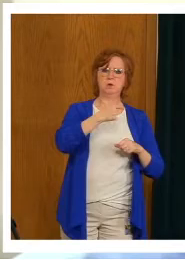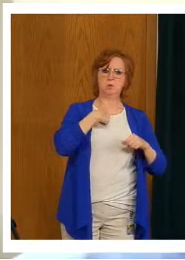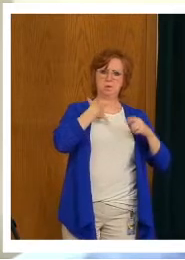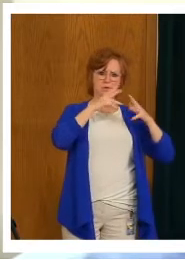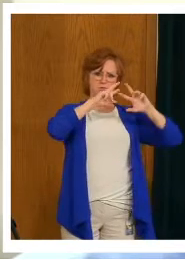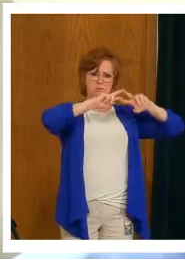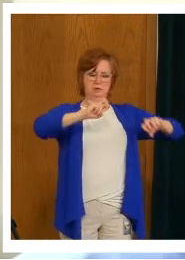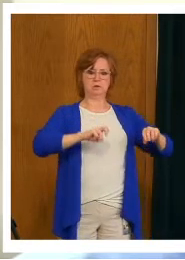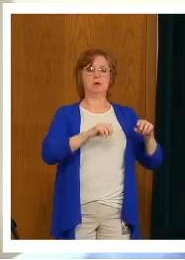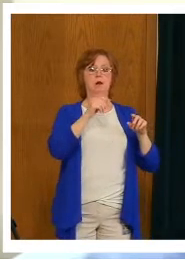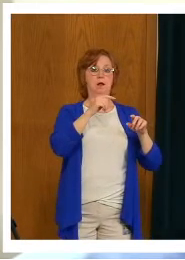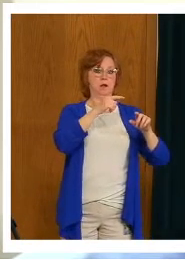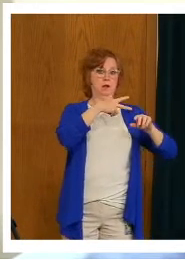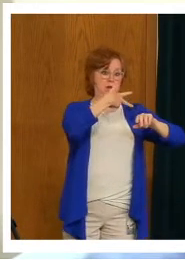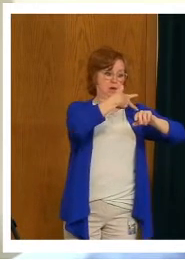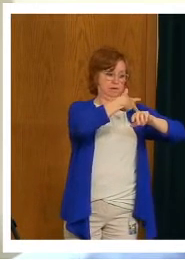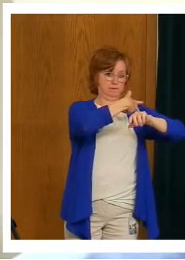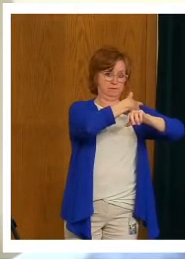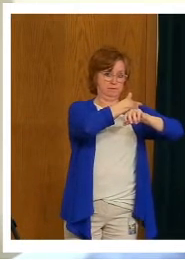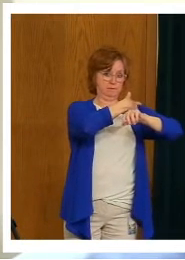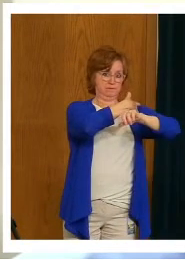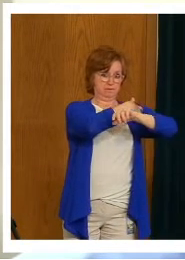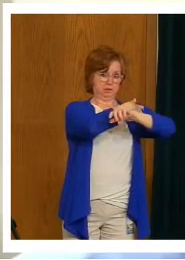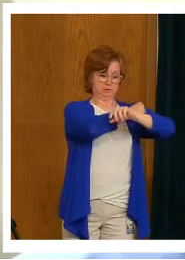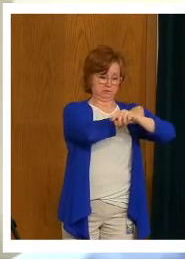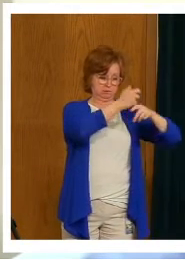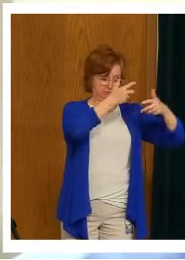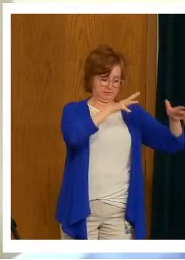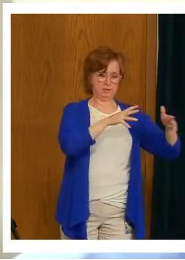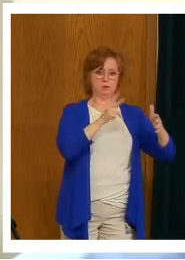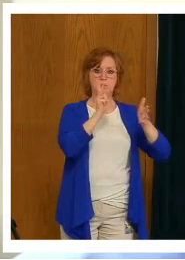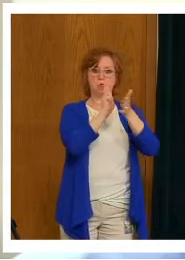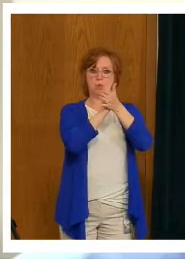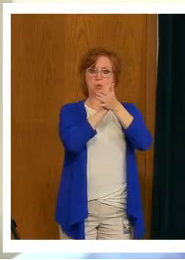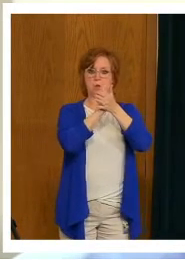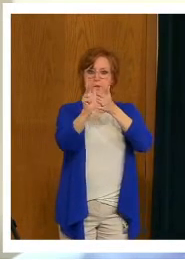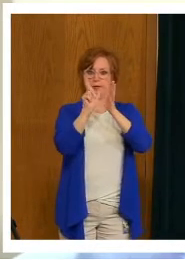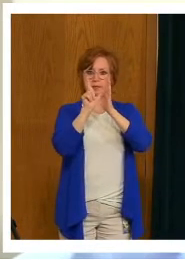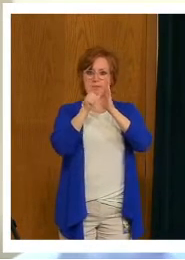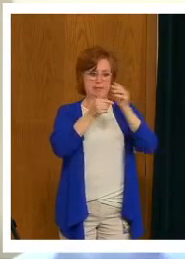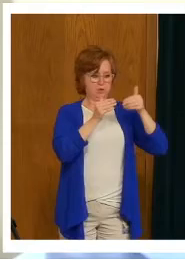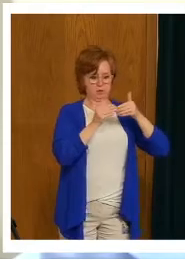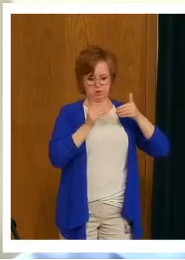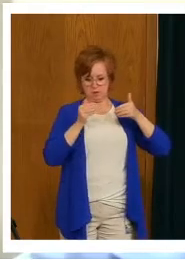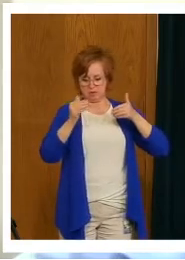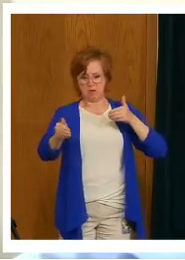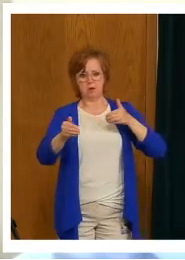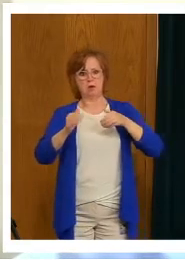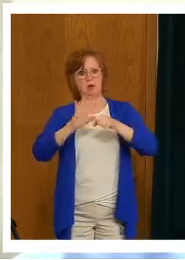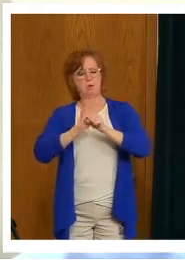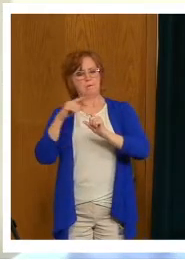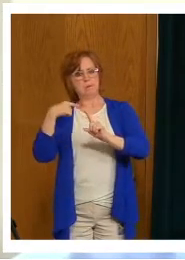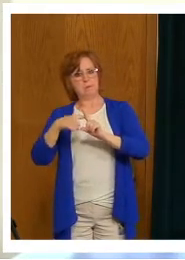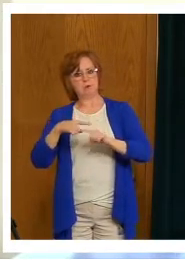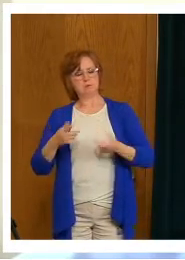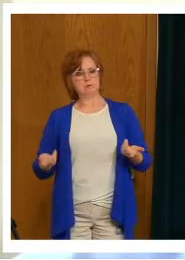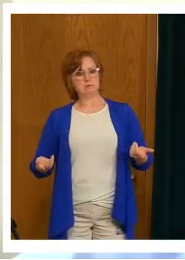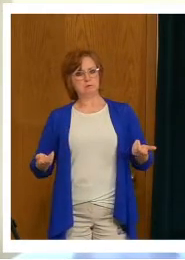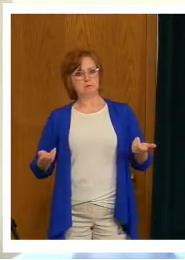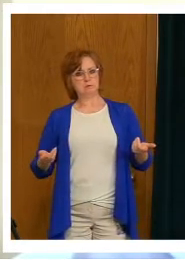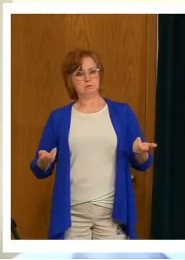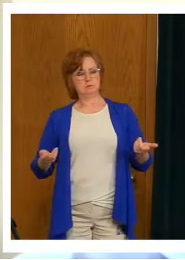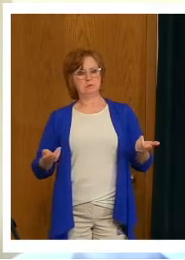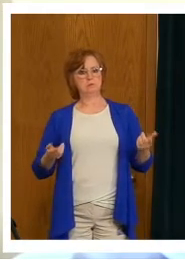cases 14 days or 3 weeks after vaccination. And as the Premier said, for a reopening plan, we have